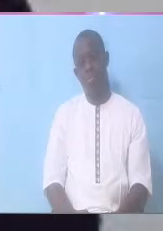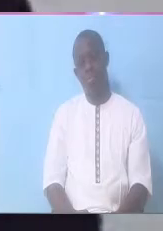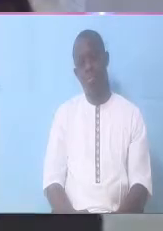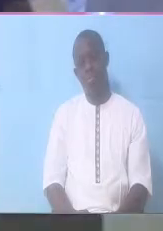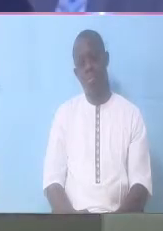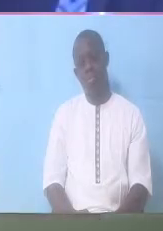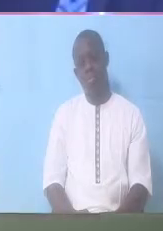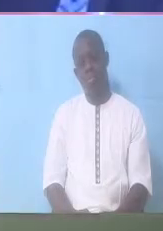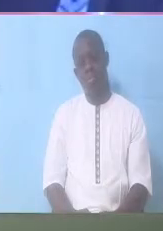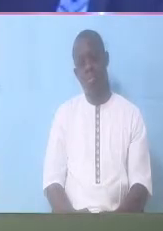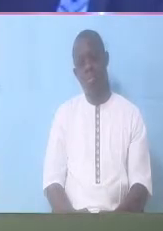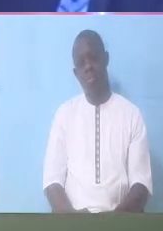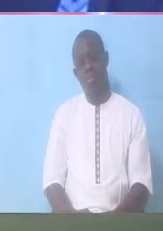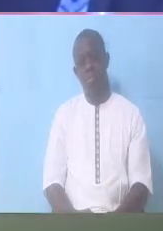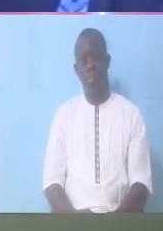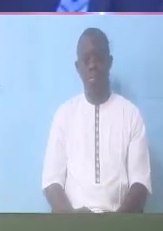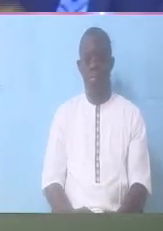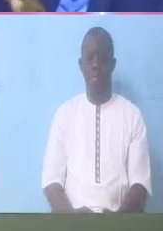ya.